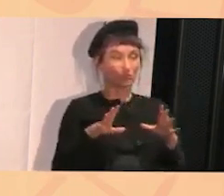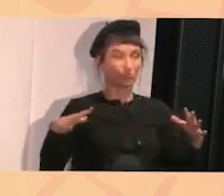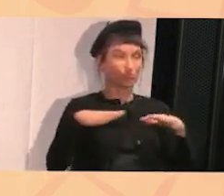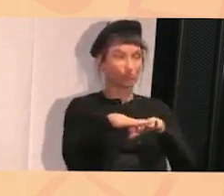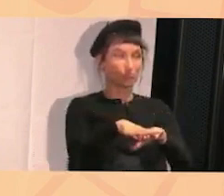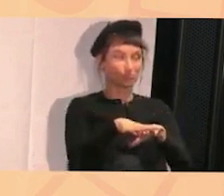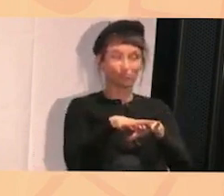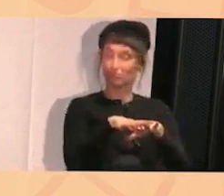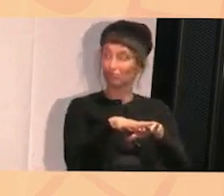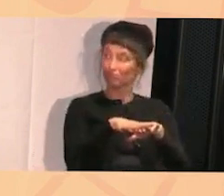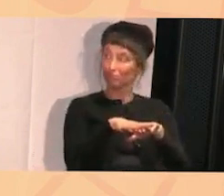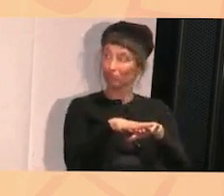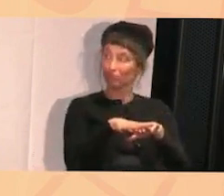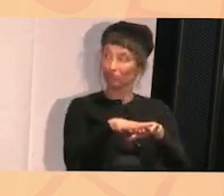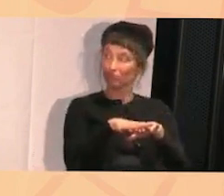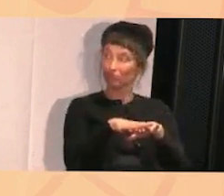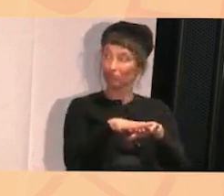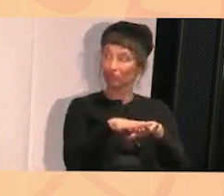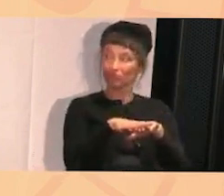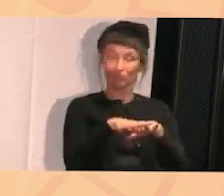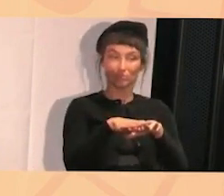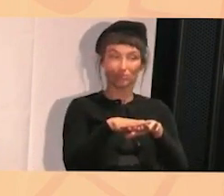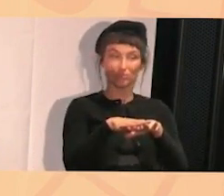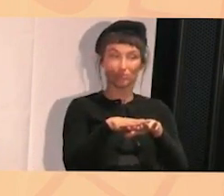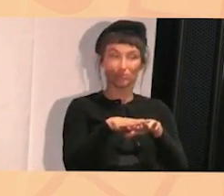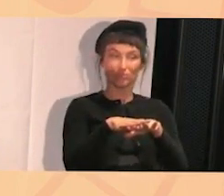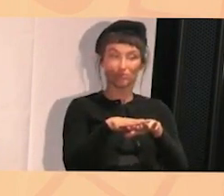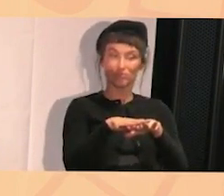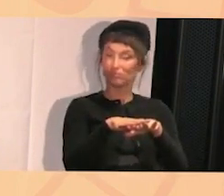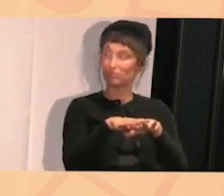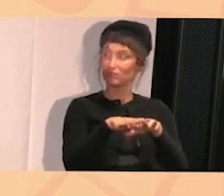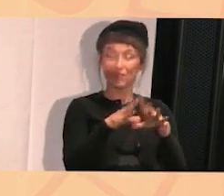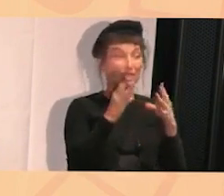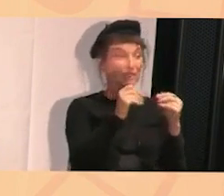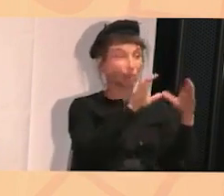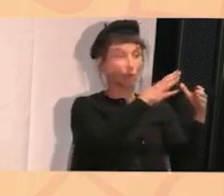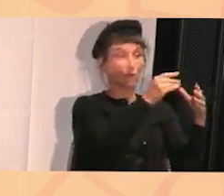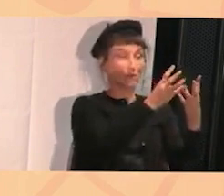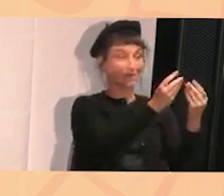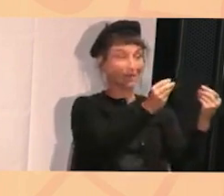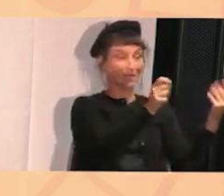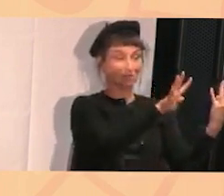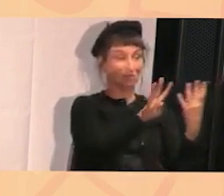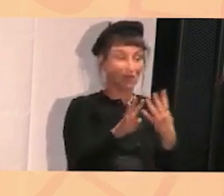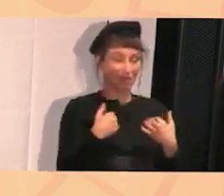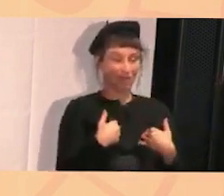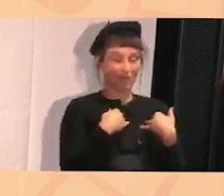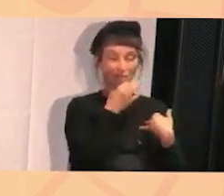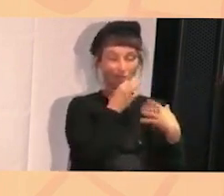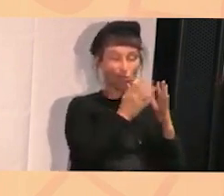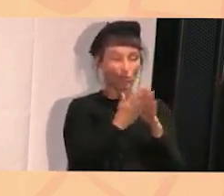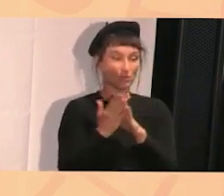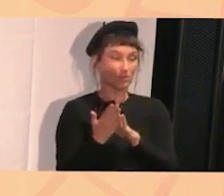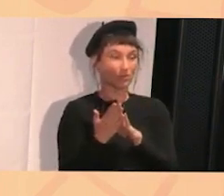Walmayuri. Mainly Walmayuri come back out of the desert, and they're now living in small communities and in